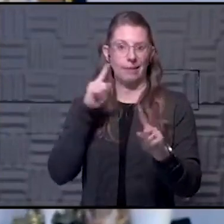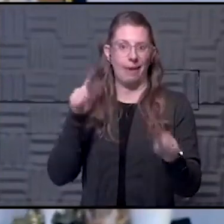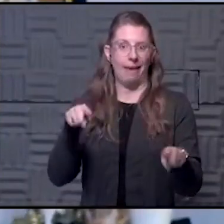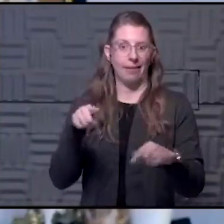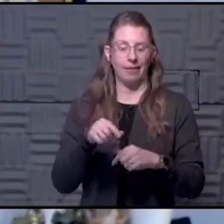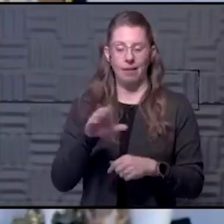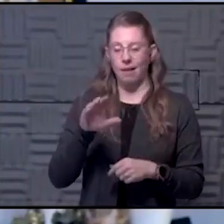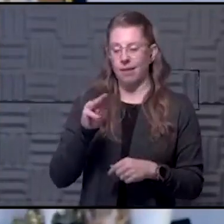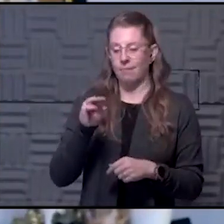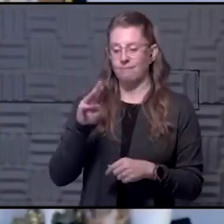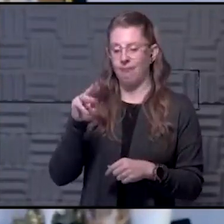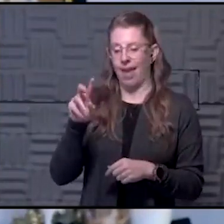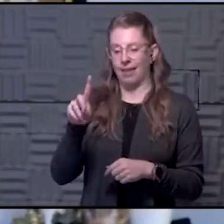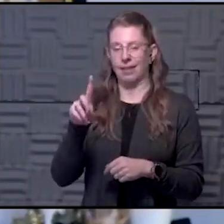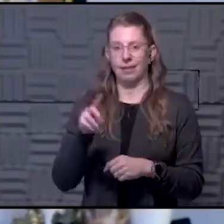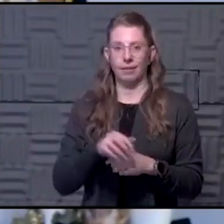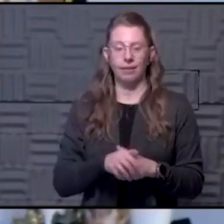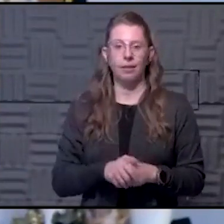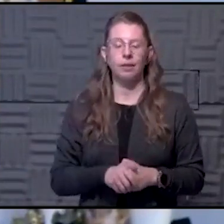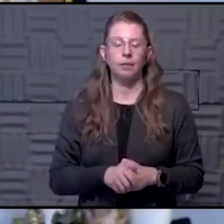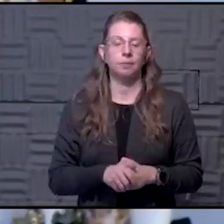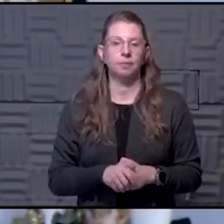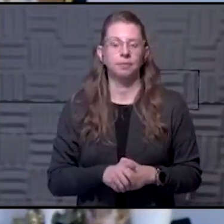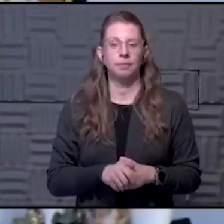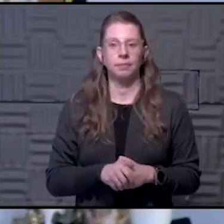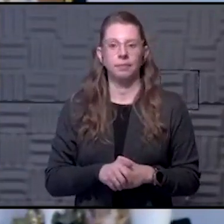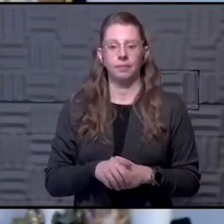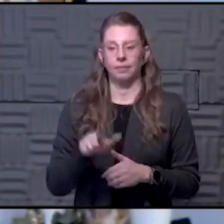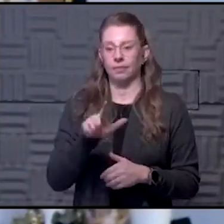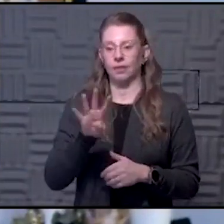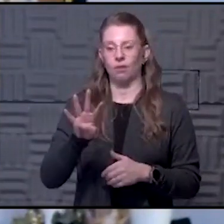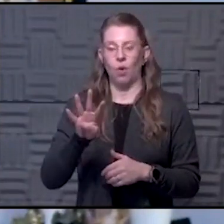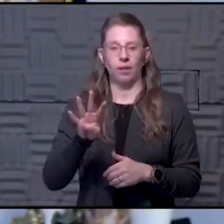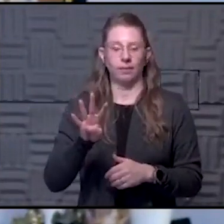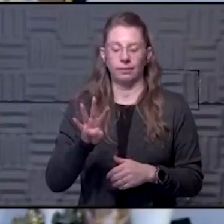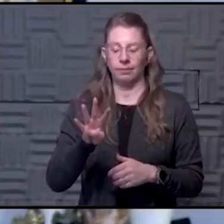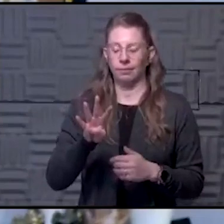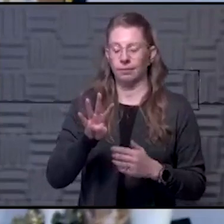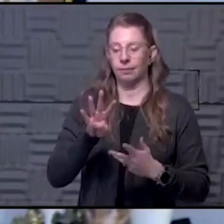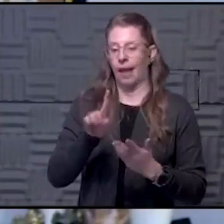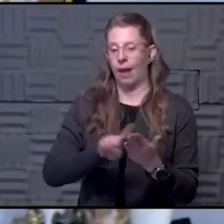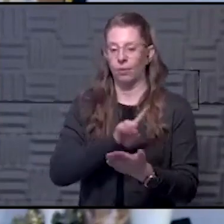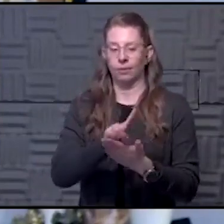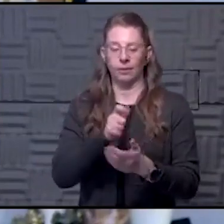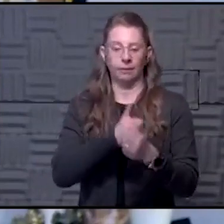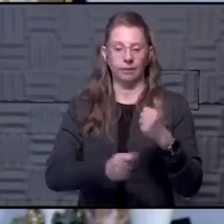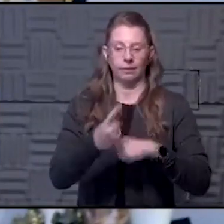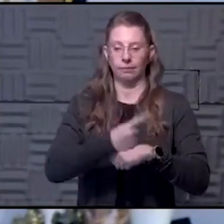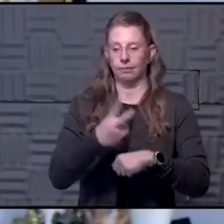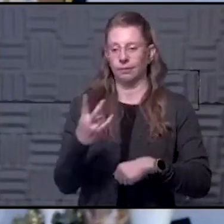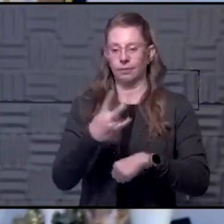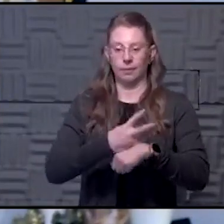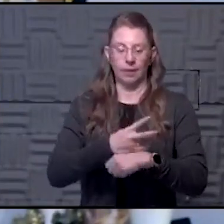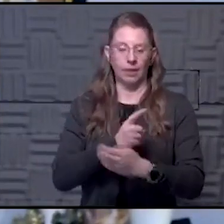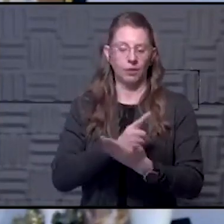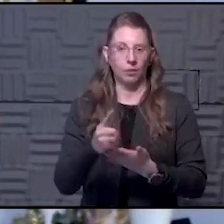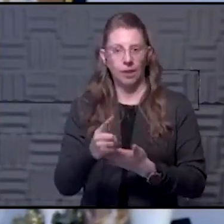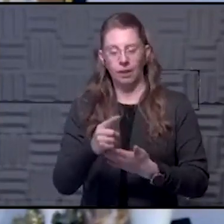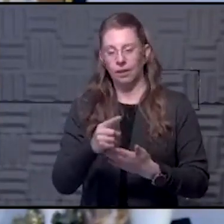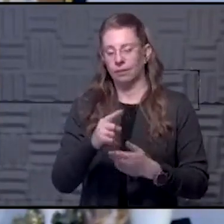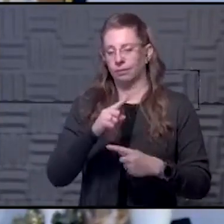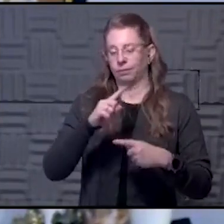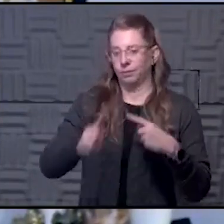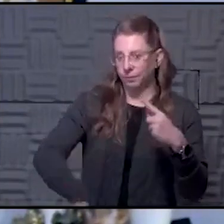which the battle rhythm in incident command is 24/7, 365, us along with the State Emergency Operations Center.